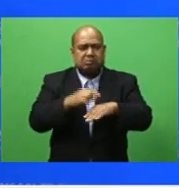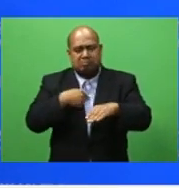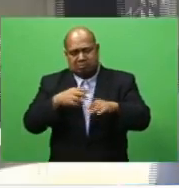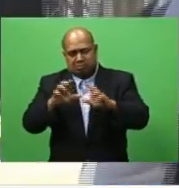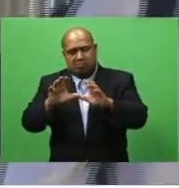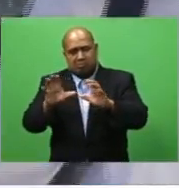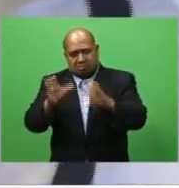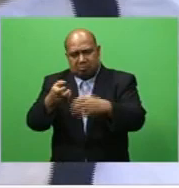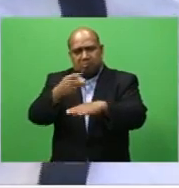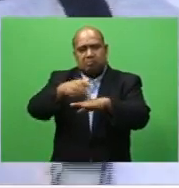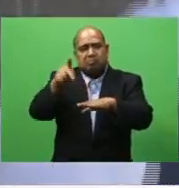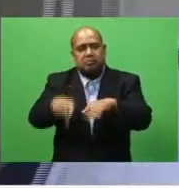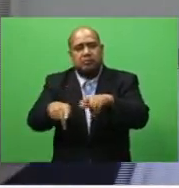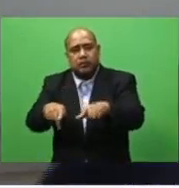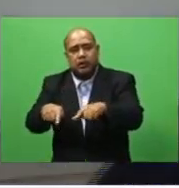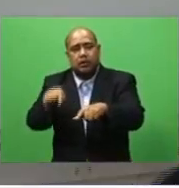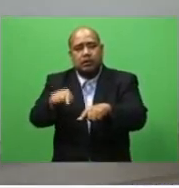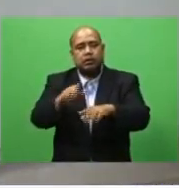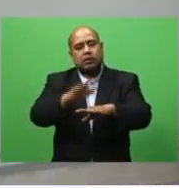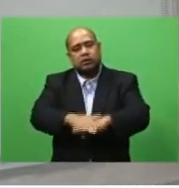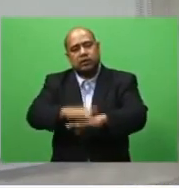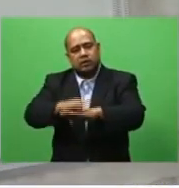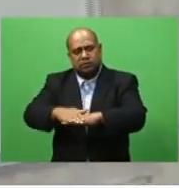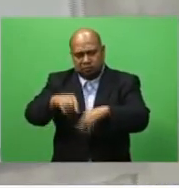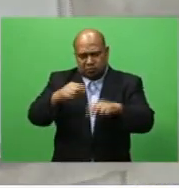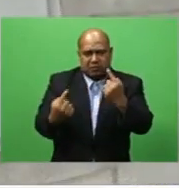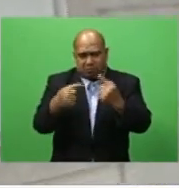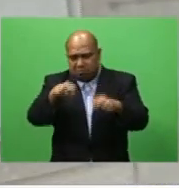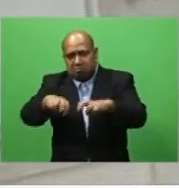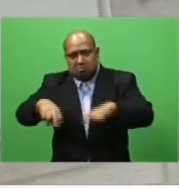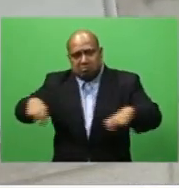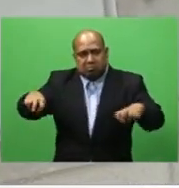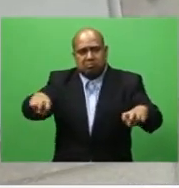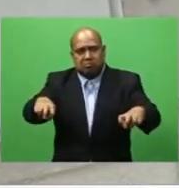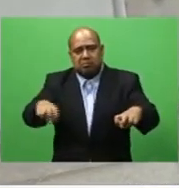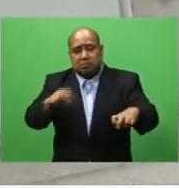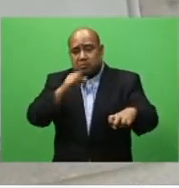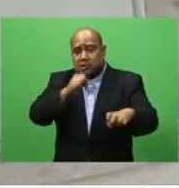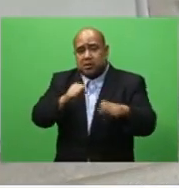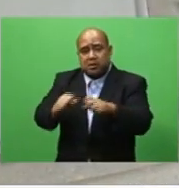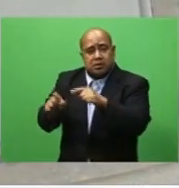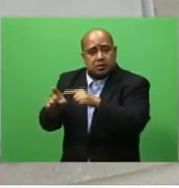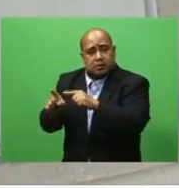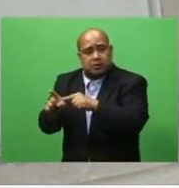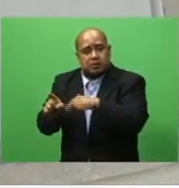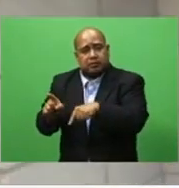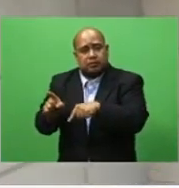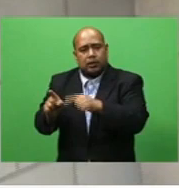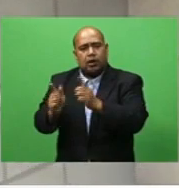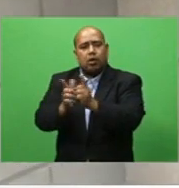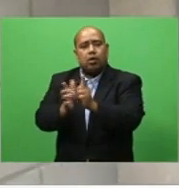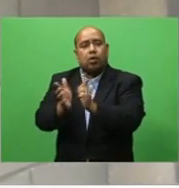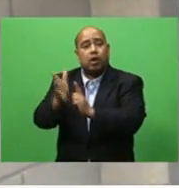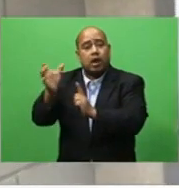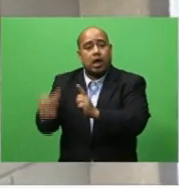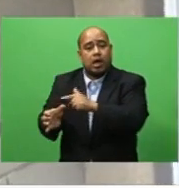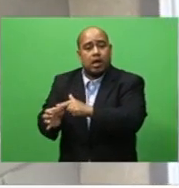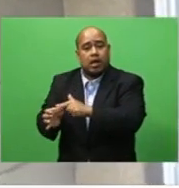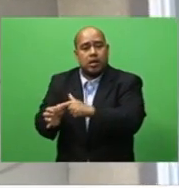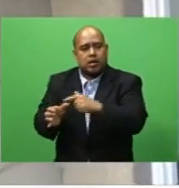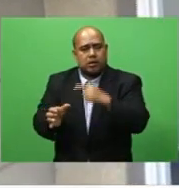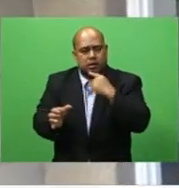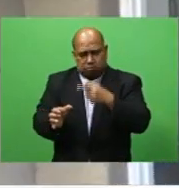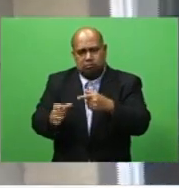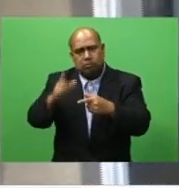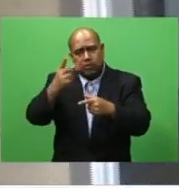seat. Nawaikula, who happens to be a lawyer, claims Section 20 of the Electoral Act allows the 21 members